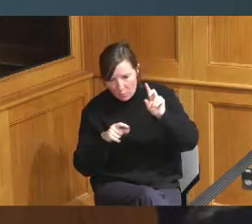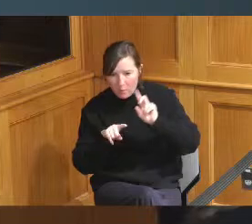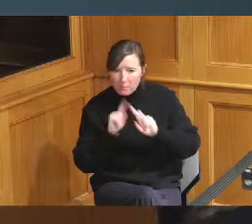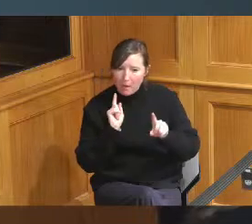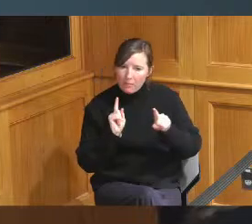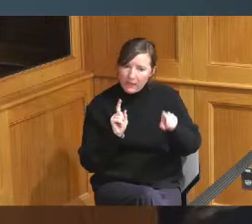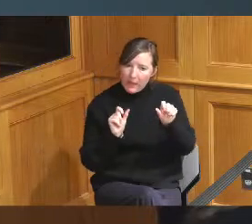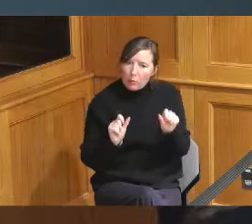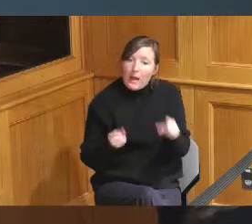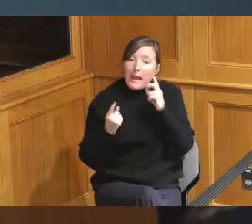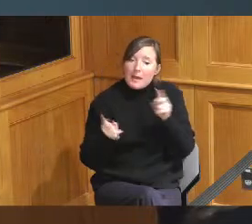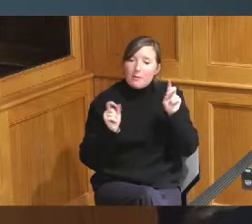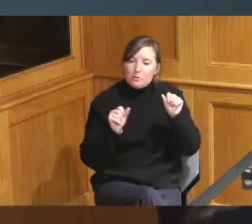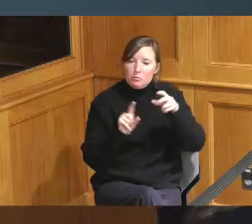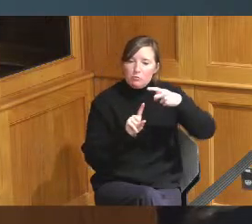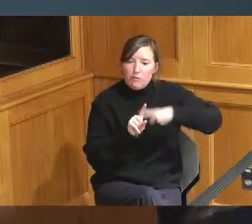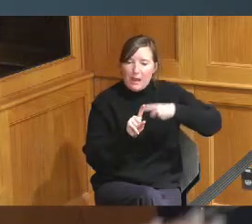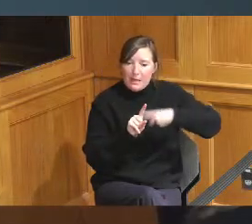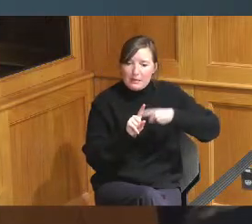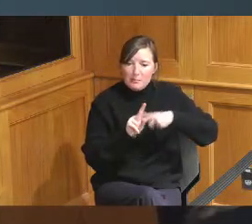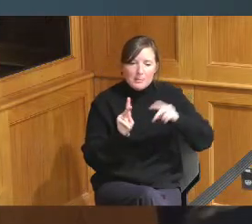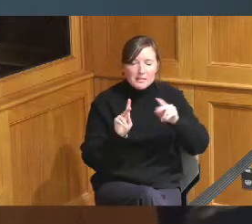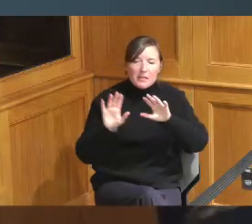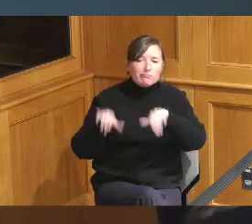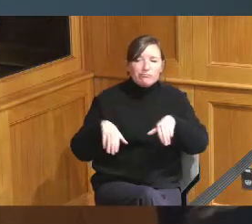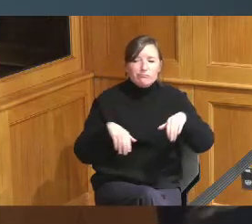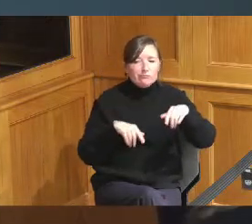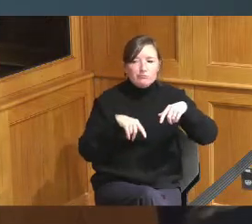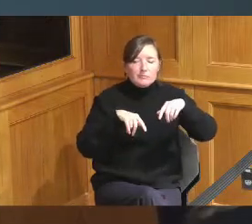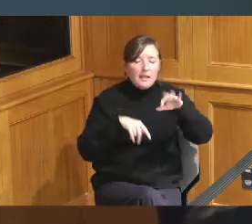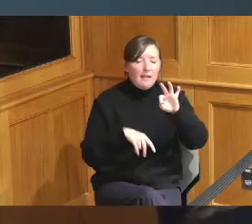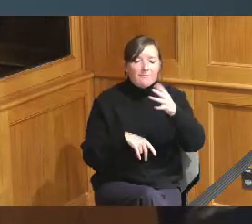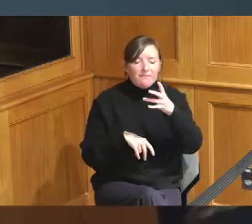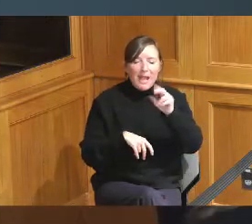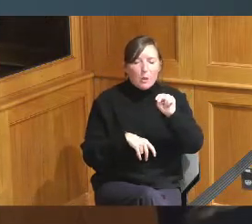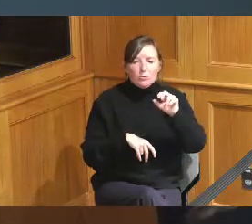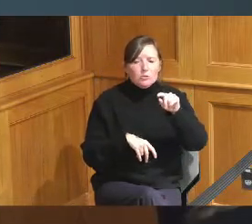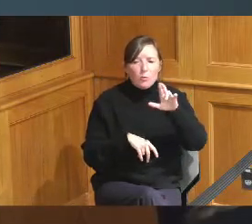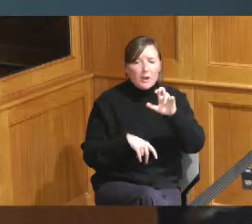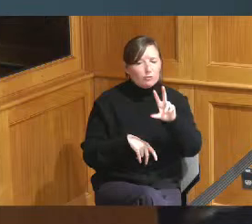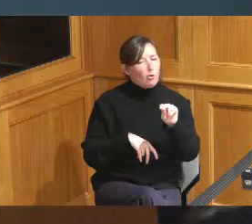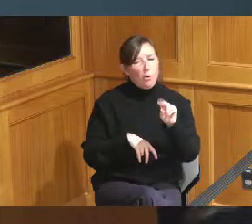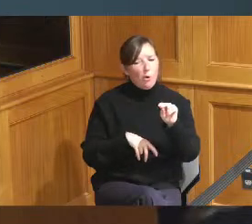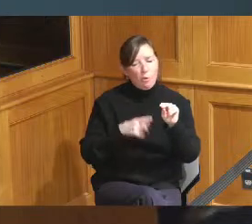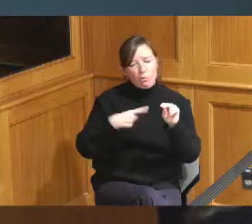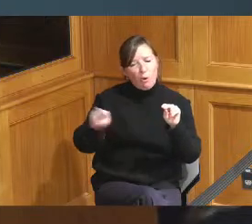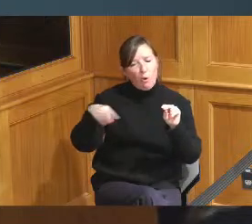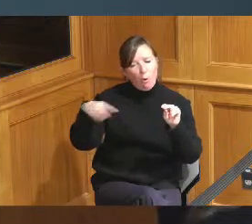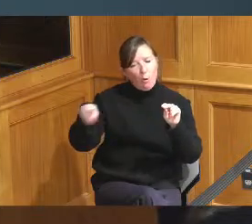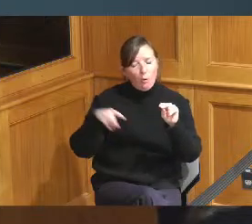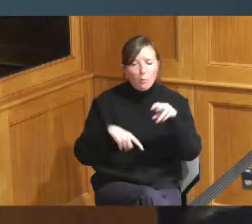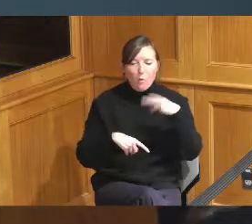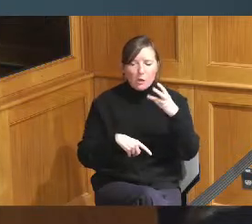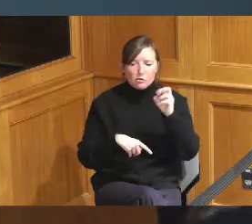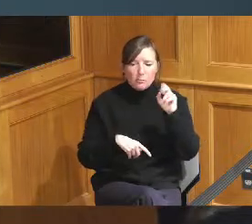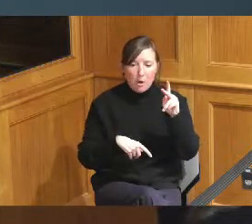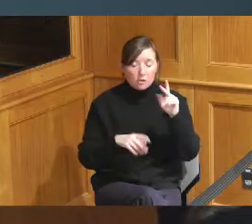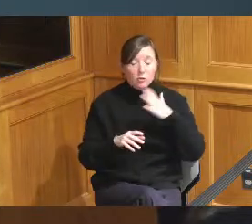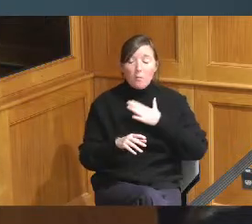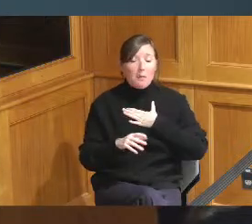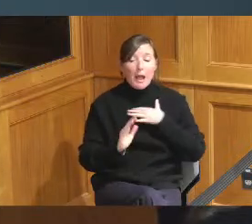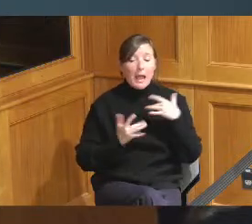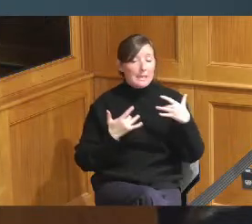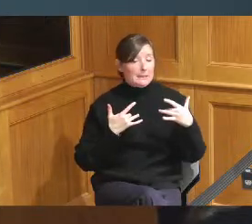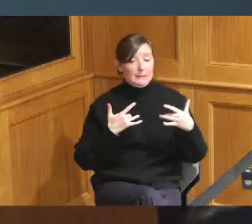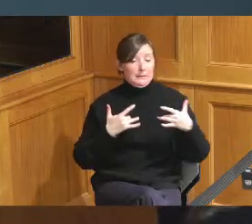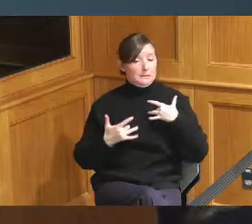rent it. Now they're saying you got to go down to Washington Park. So I'm concerned that we would develop something that would